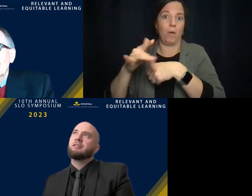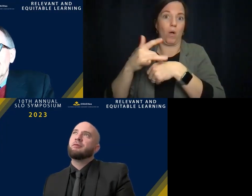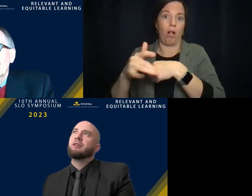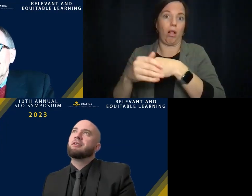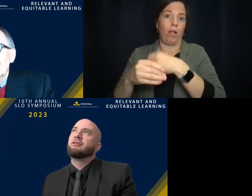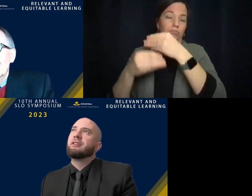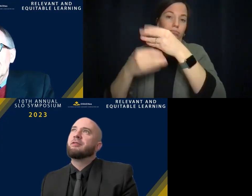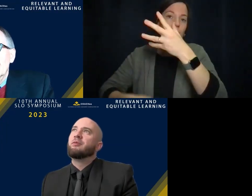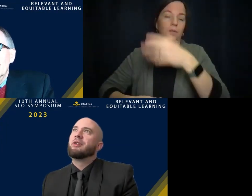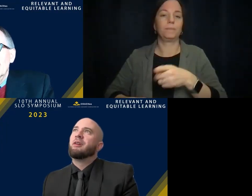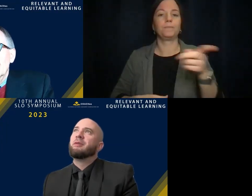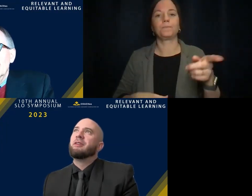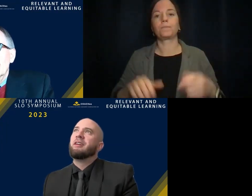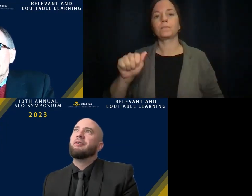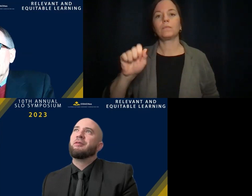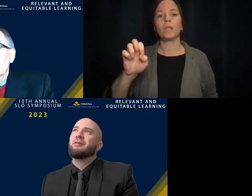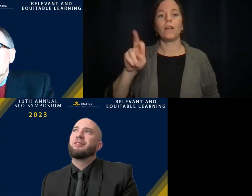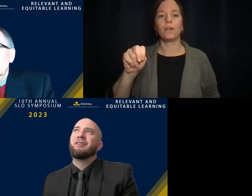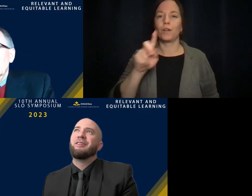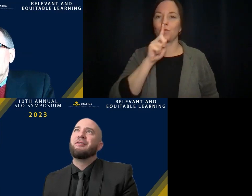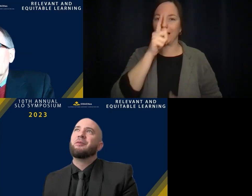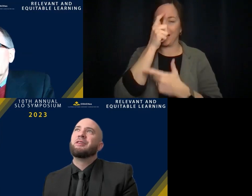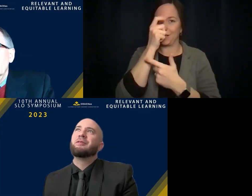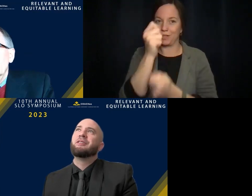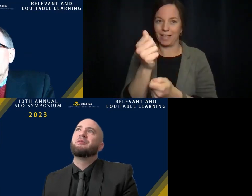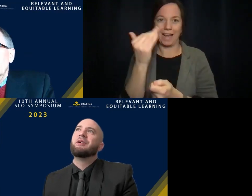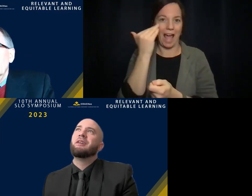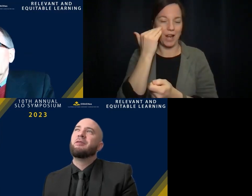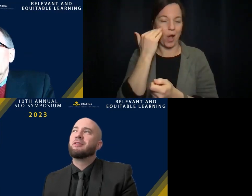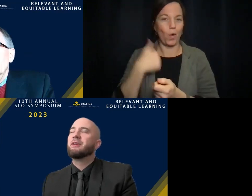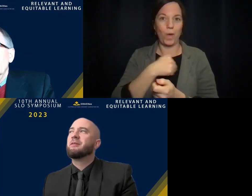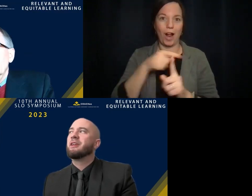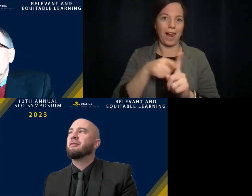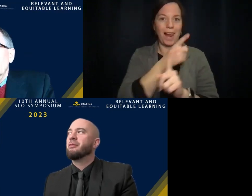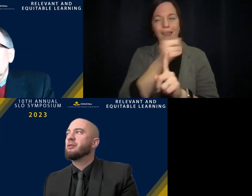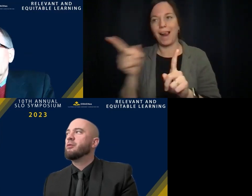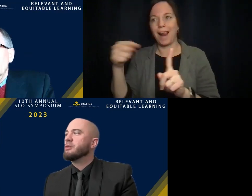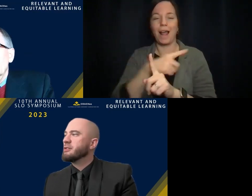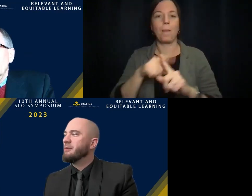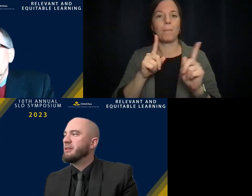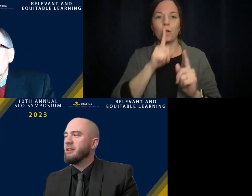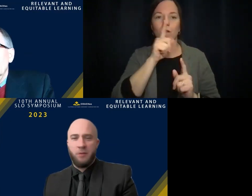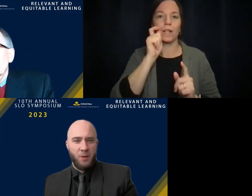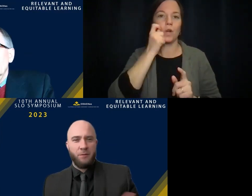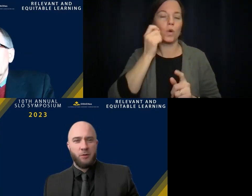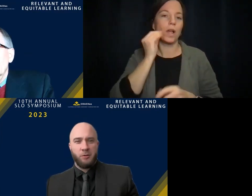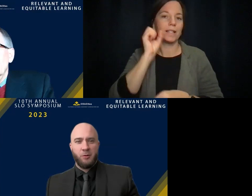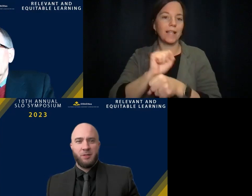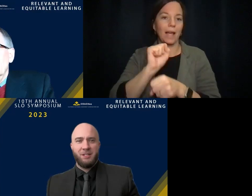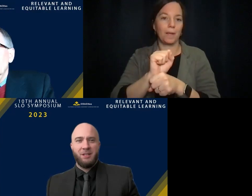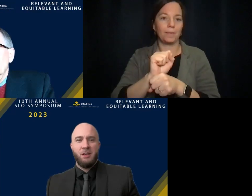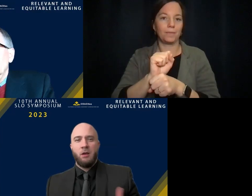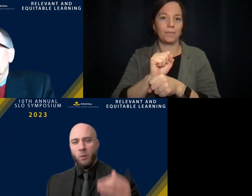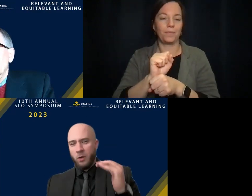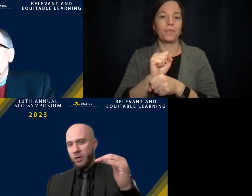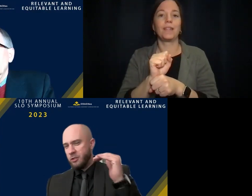I think it's really interesting what you bring up, and I know we're going all over the place with this, but it almost makes me think of a really cool assignment that if you made for your students